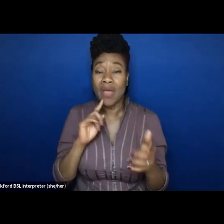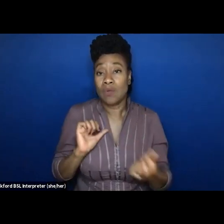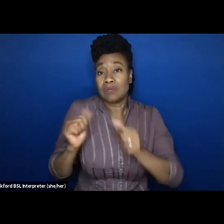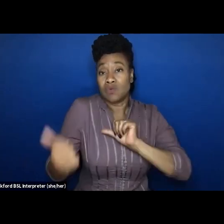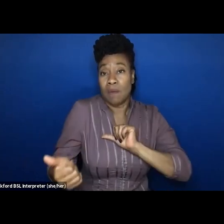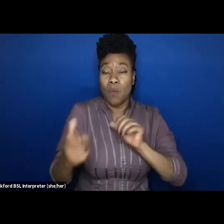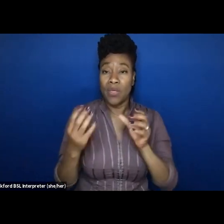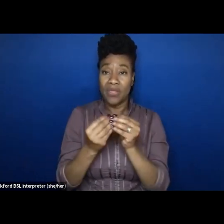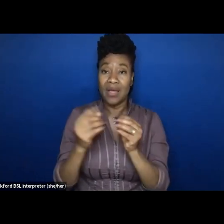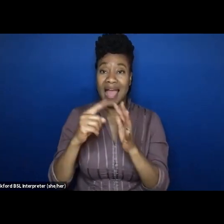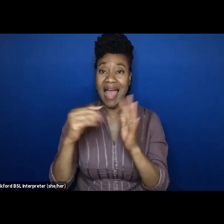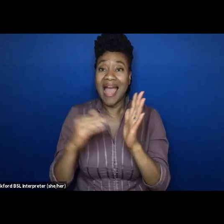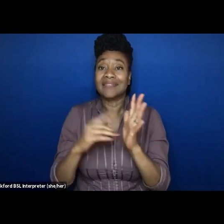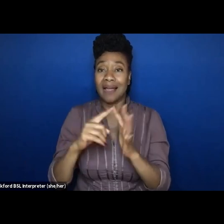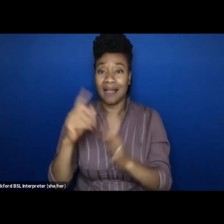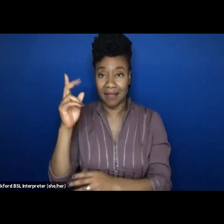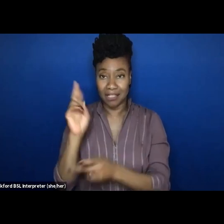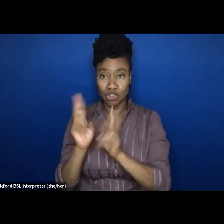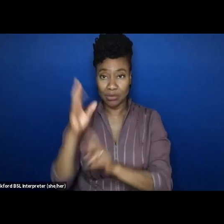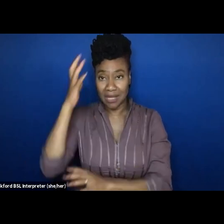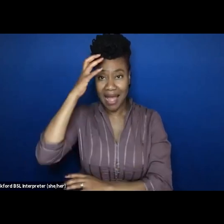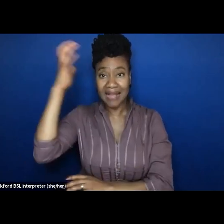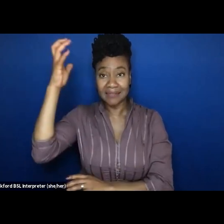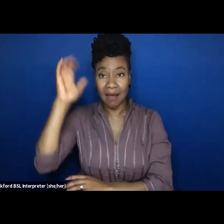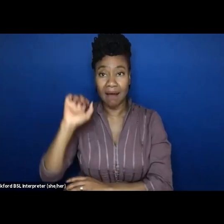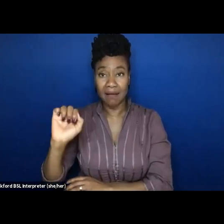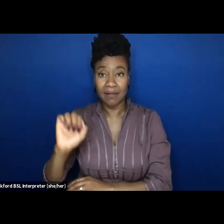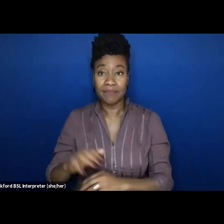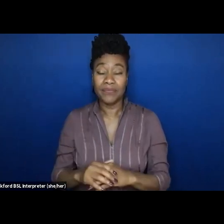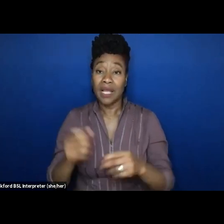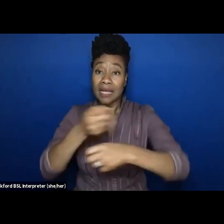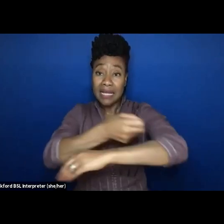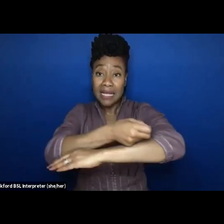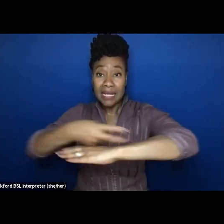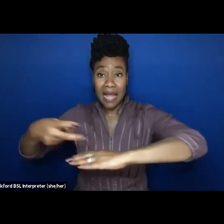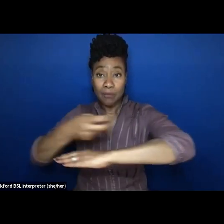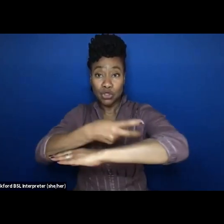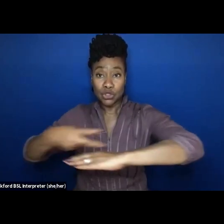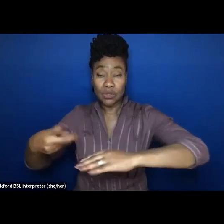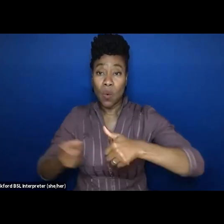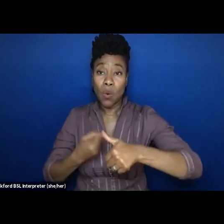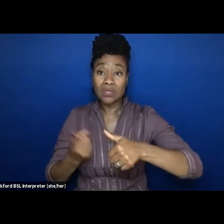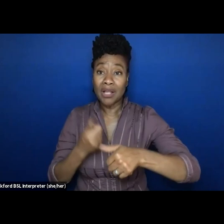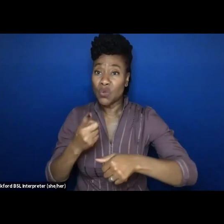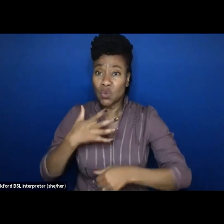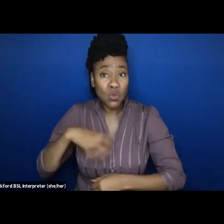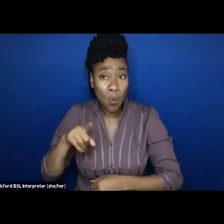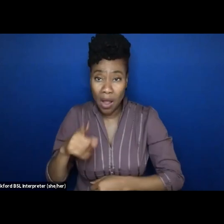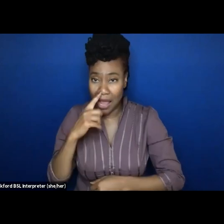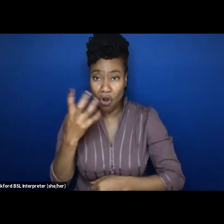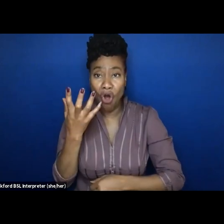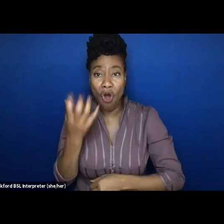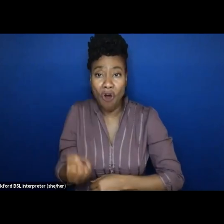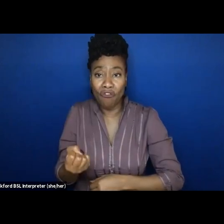over. The captions that you will see are automatically generated, and if you prefer not to see the captions, you can turn them off